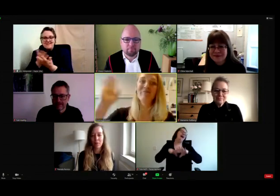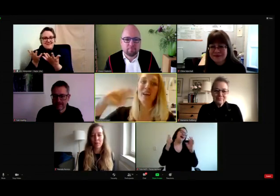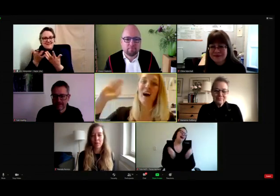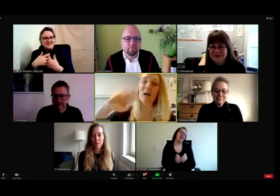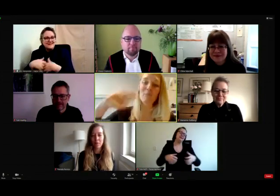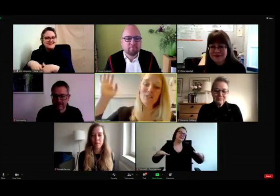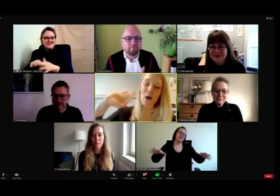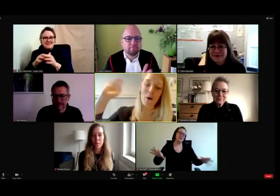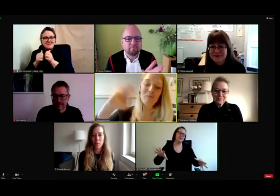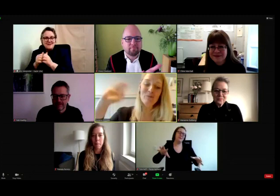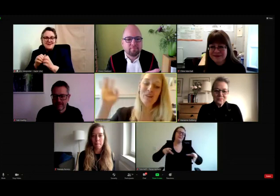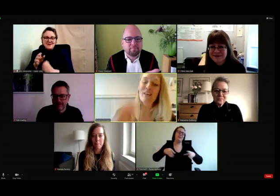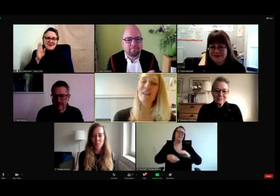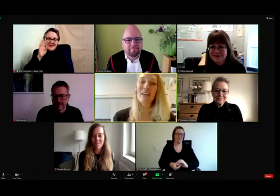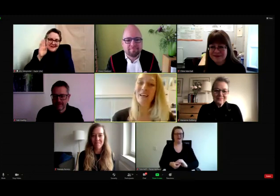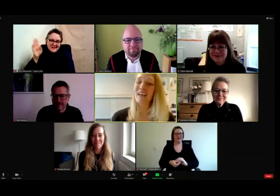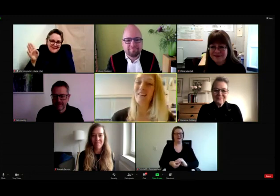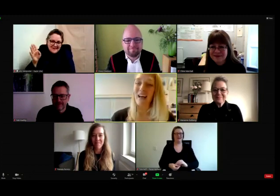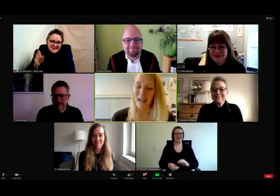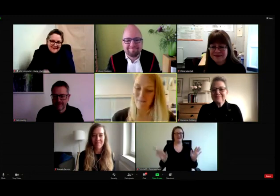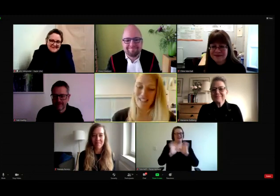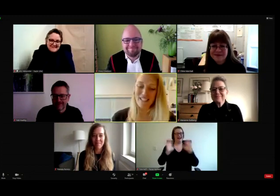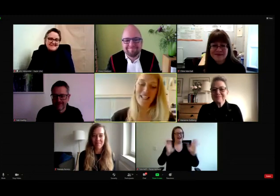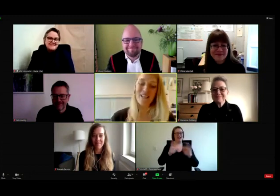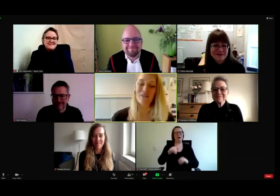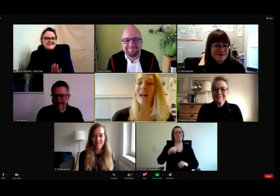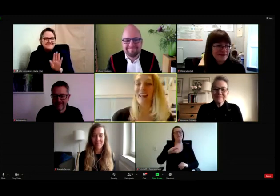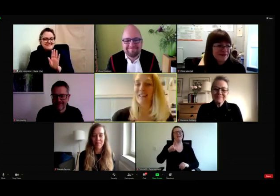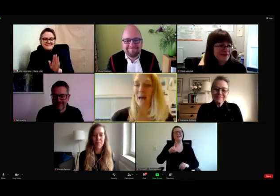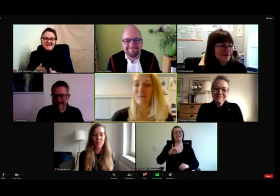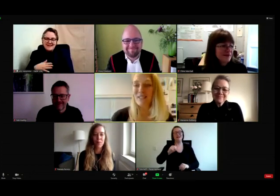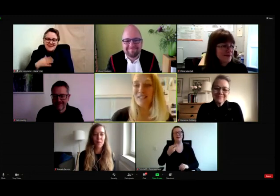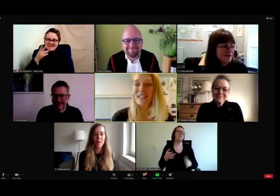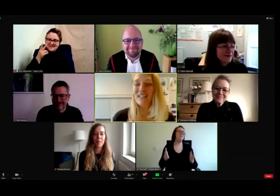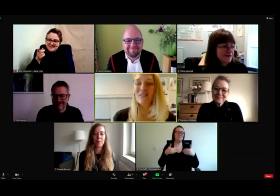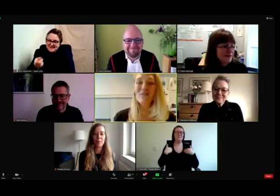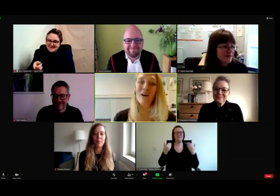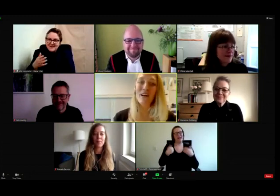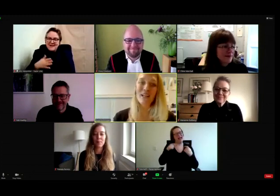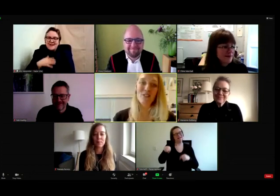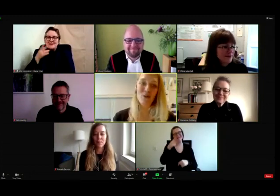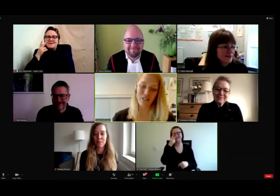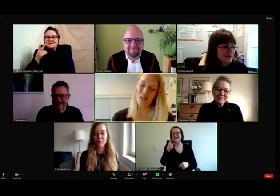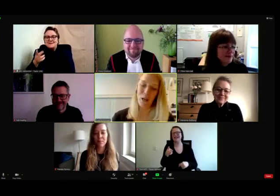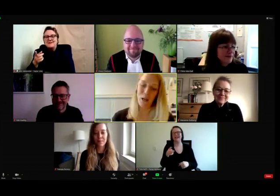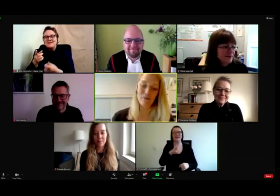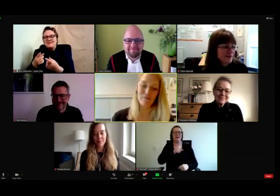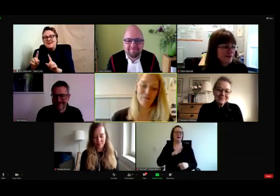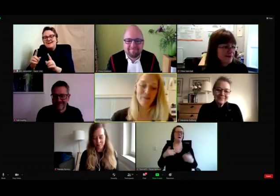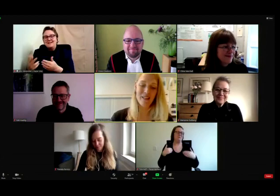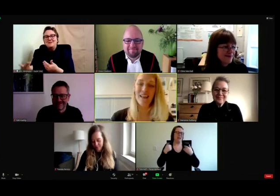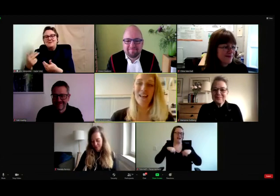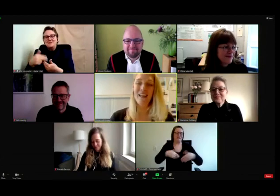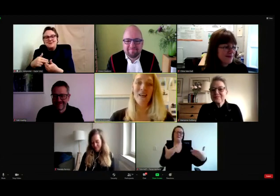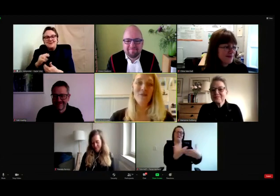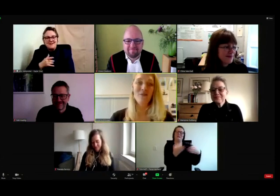together. Hi, Mathieu. Happy to see you and happy to see that you finally joined the